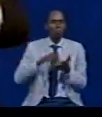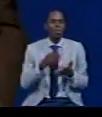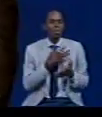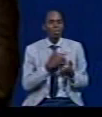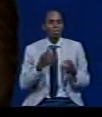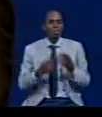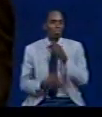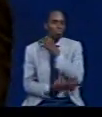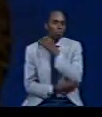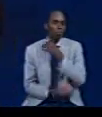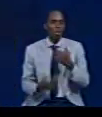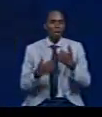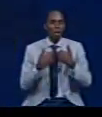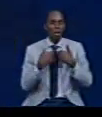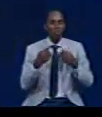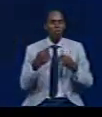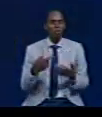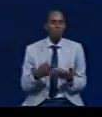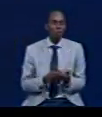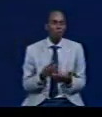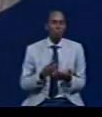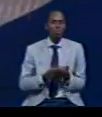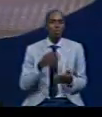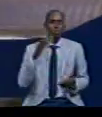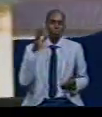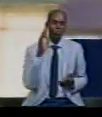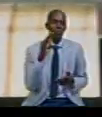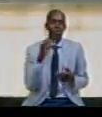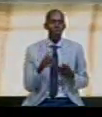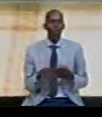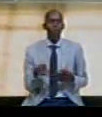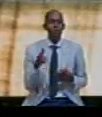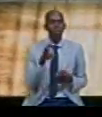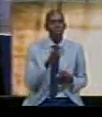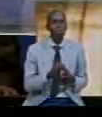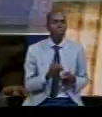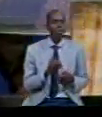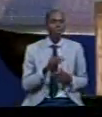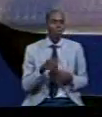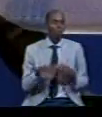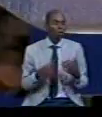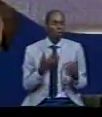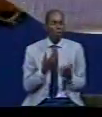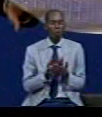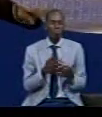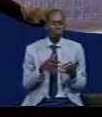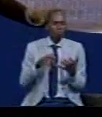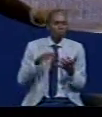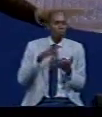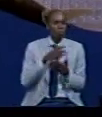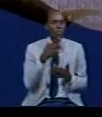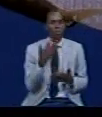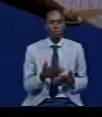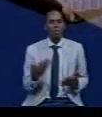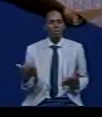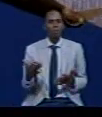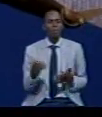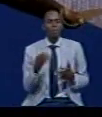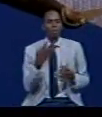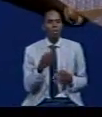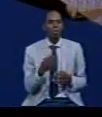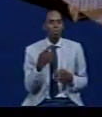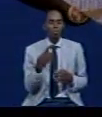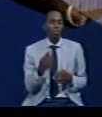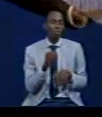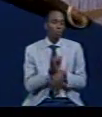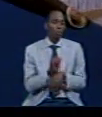poor have the gospel preached unto them. Those credentials, the credentials of the Messiah, they